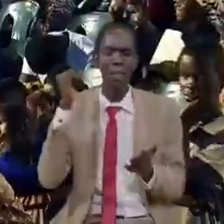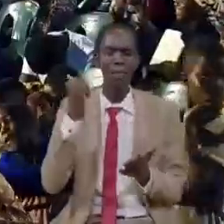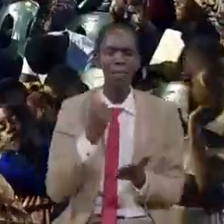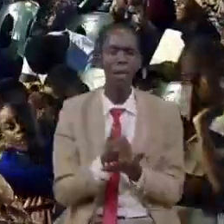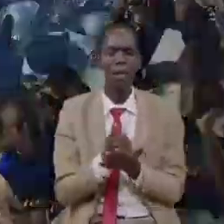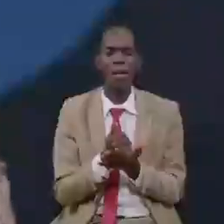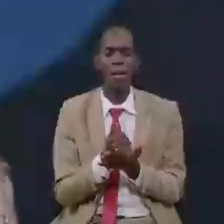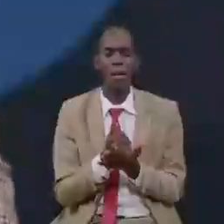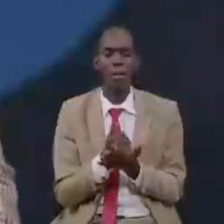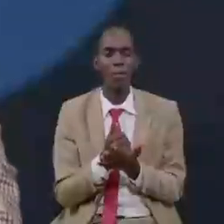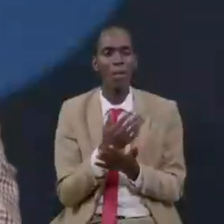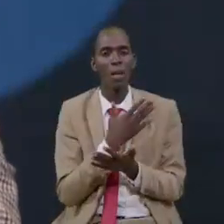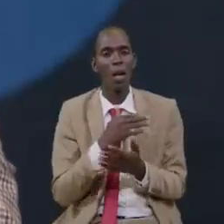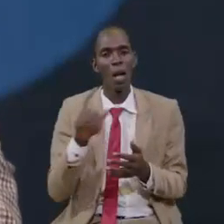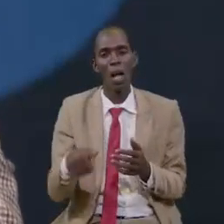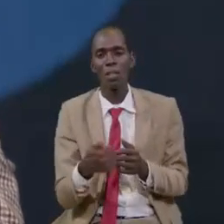Another